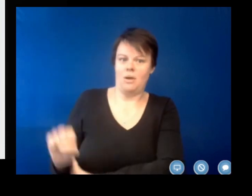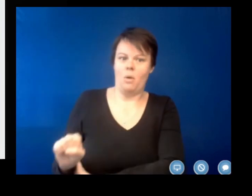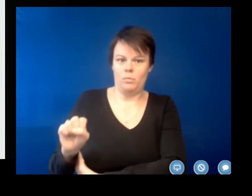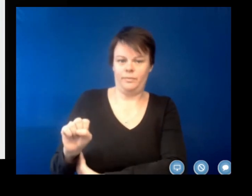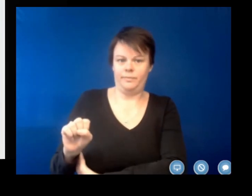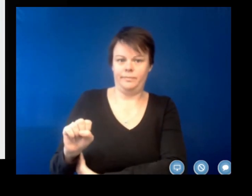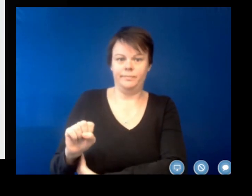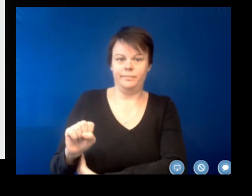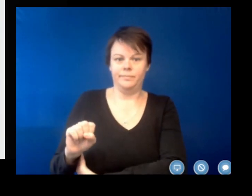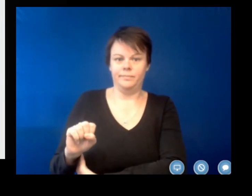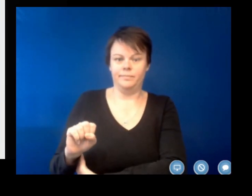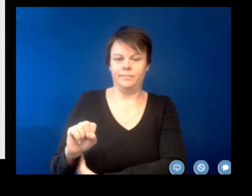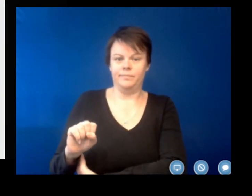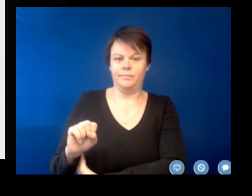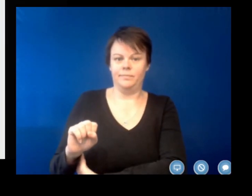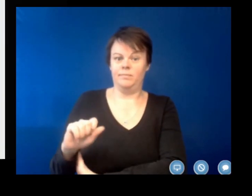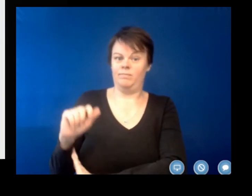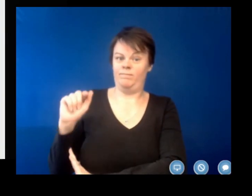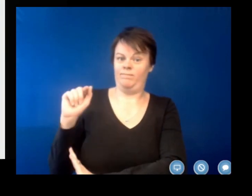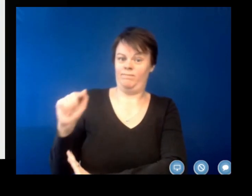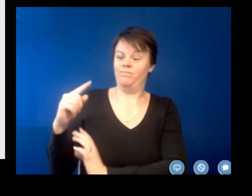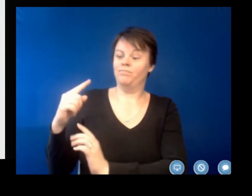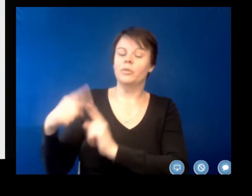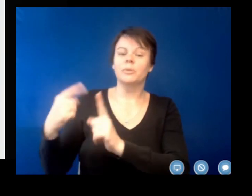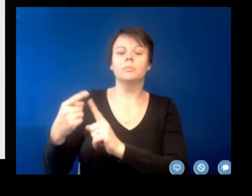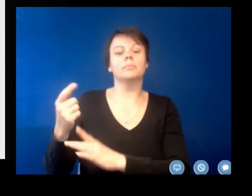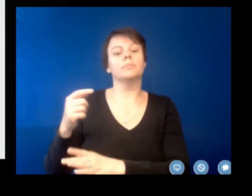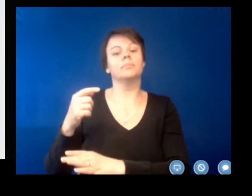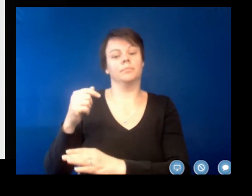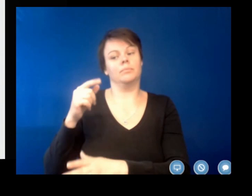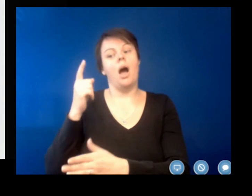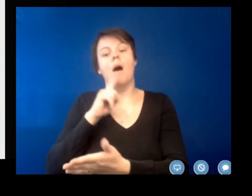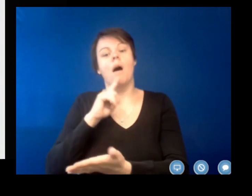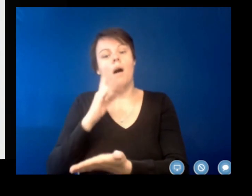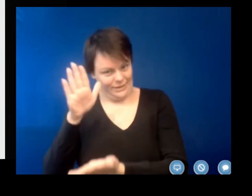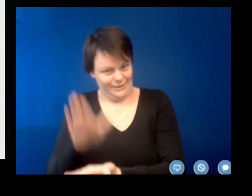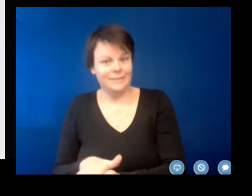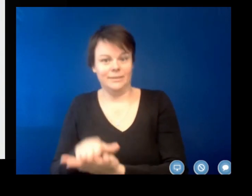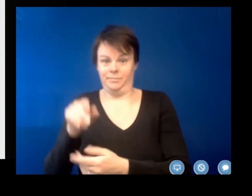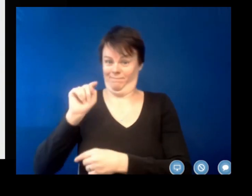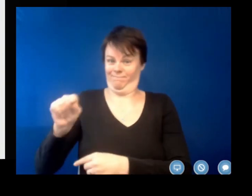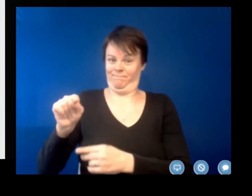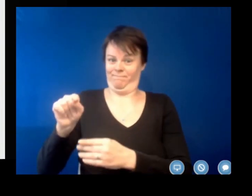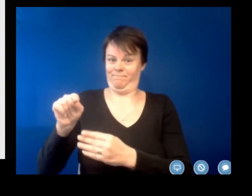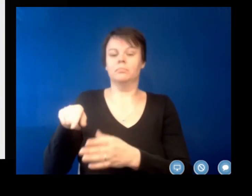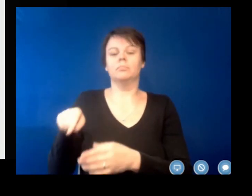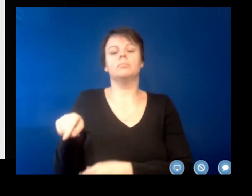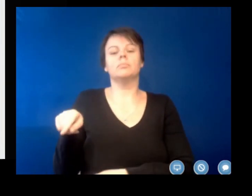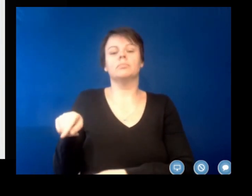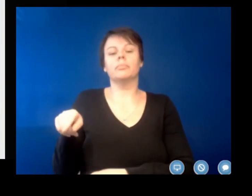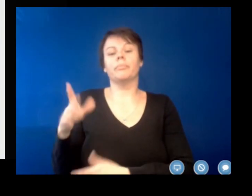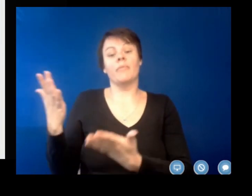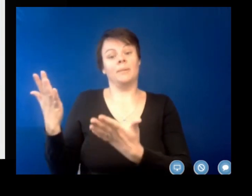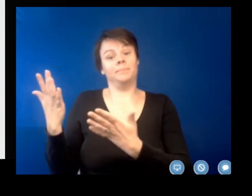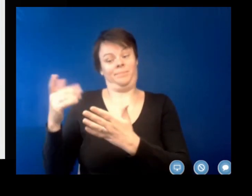found orientation towards the expectation of being able to encounter the world in all dimensions